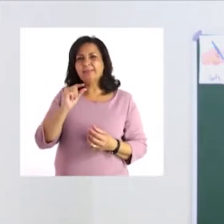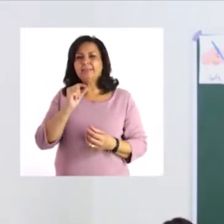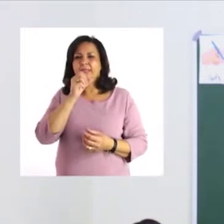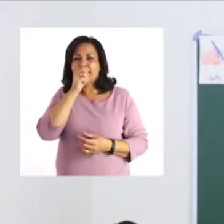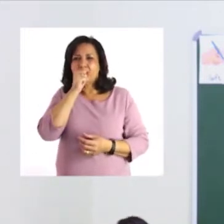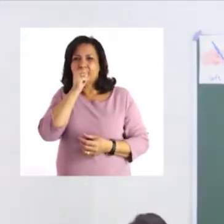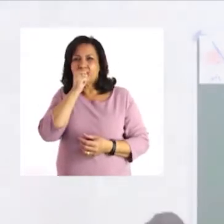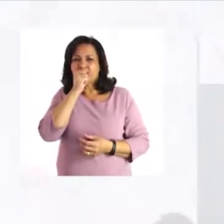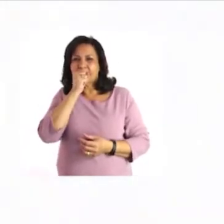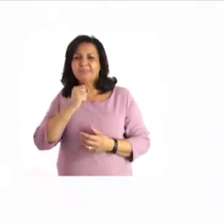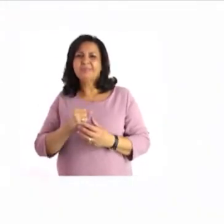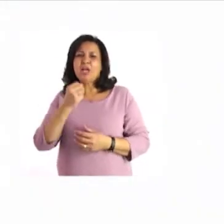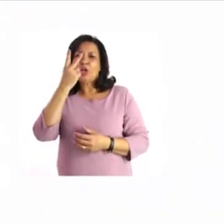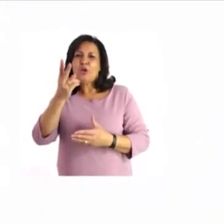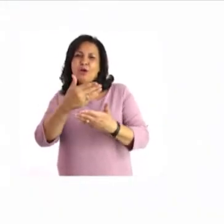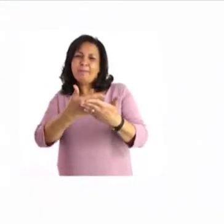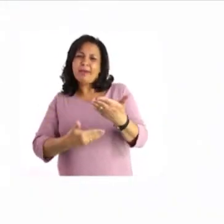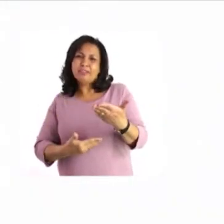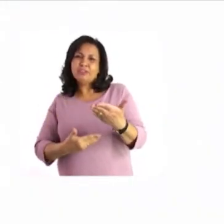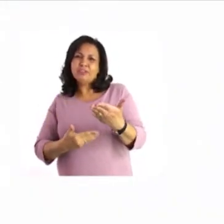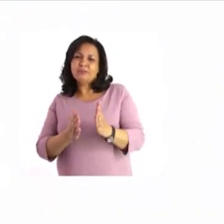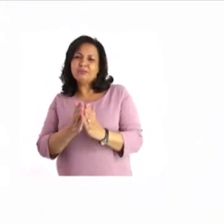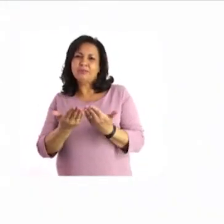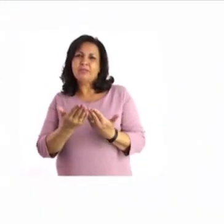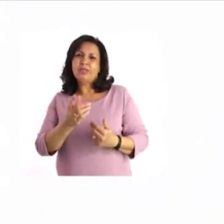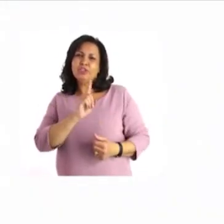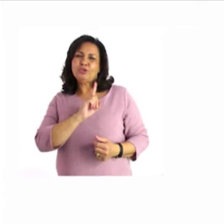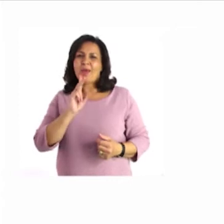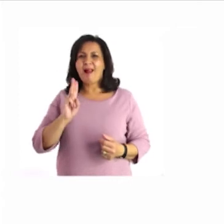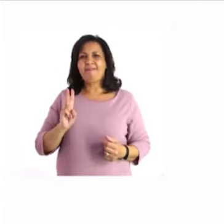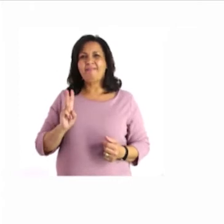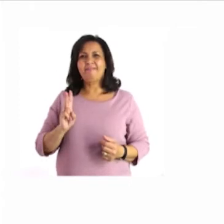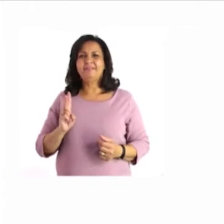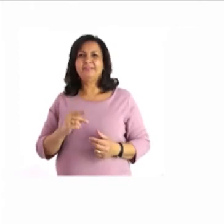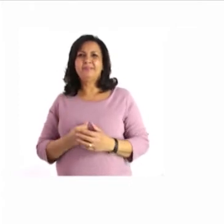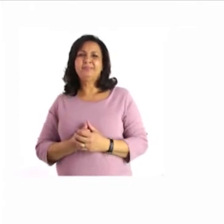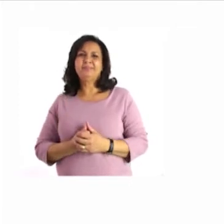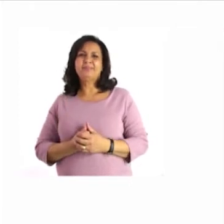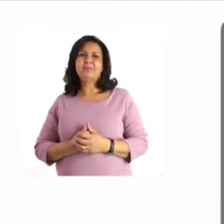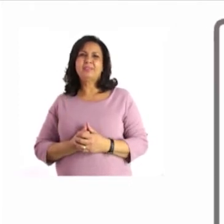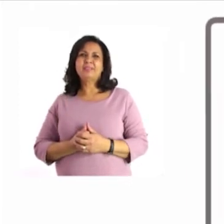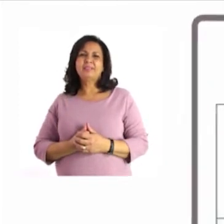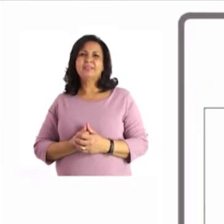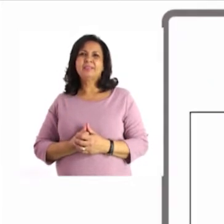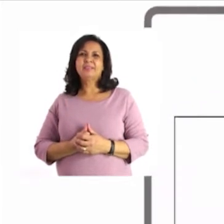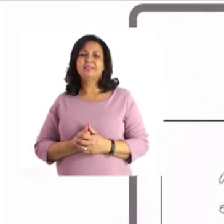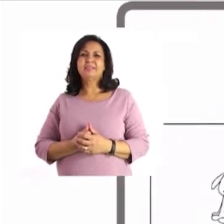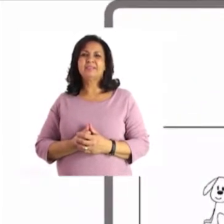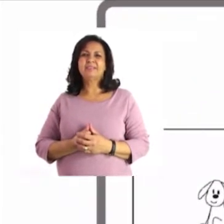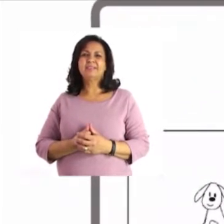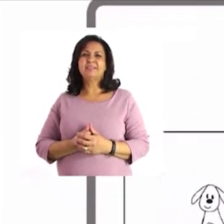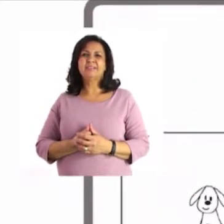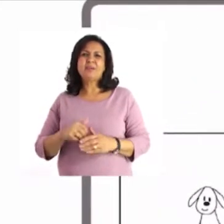Well, look at page 12. Let's see. On page 12, which